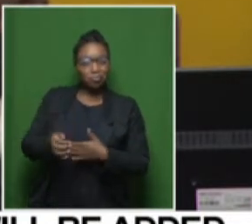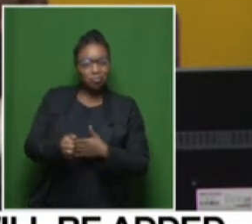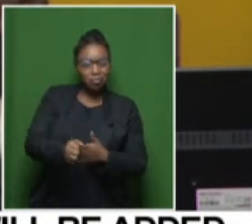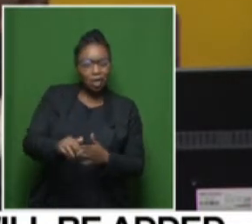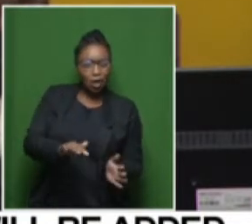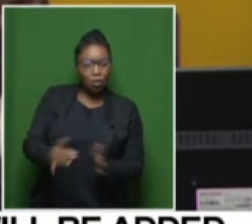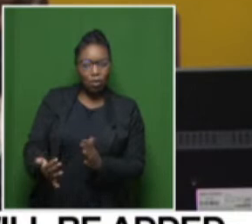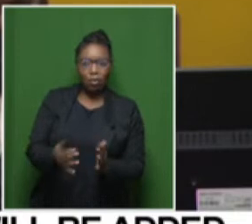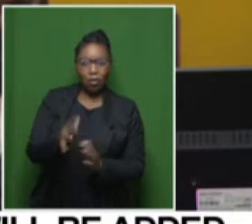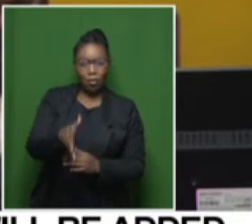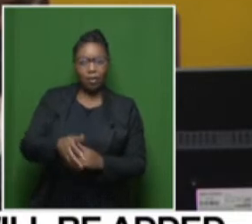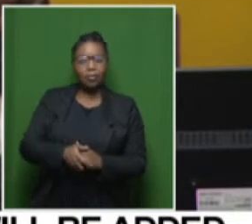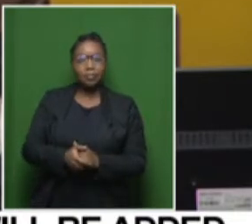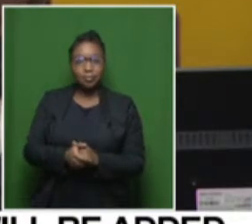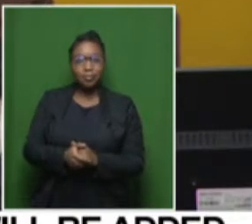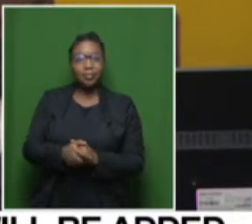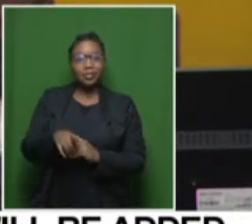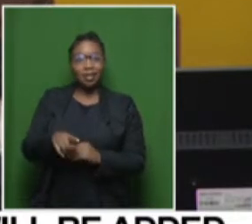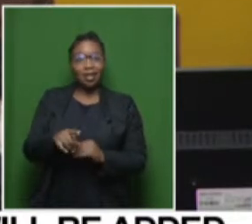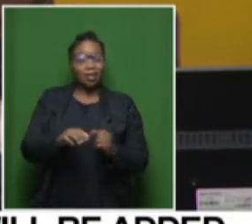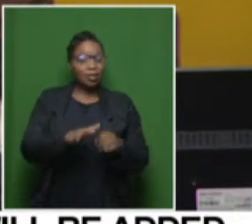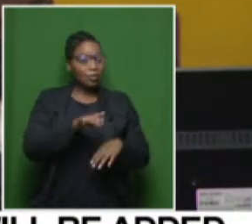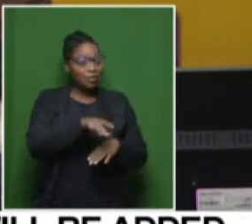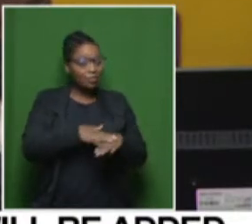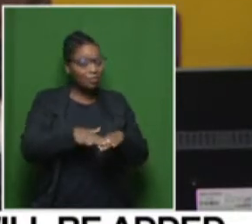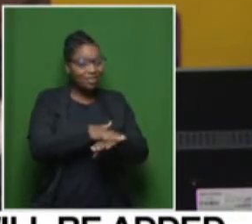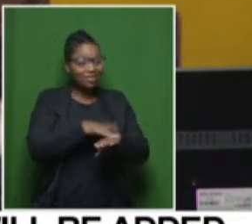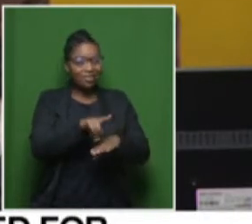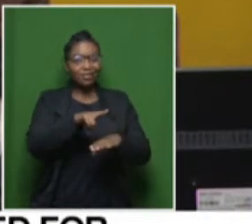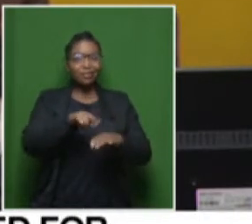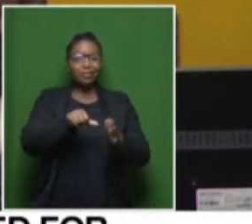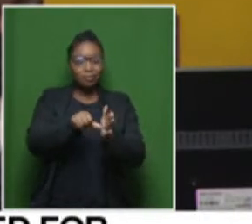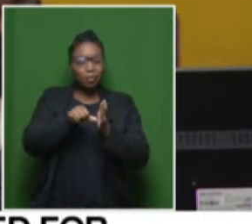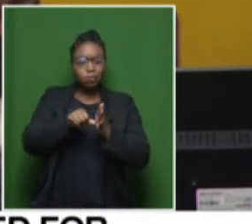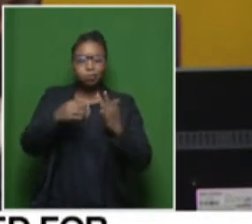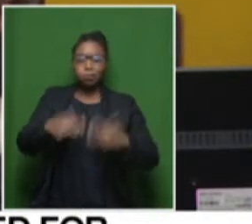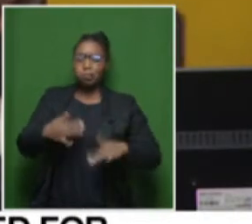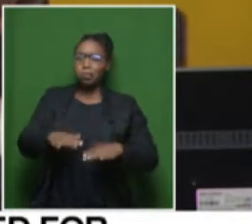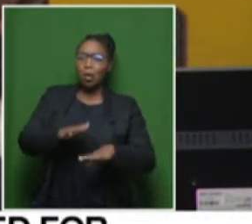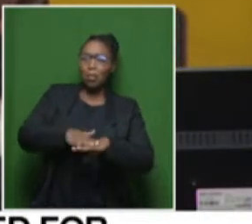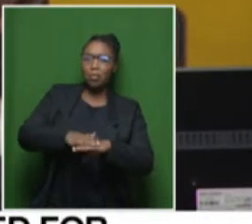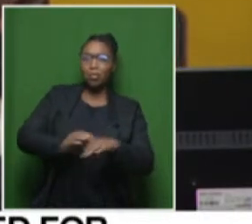require more support, especially for the poor. To address this,